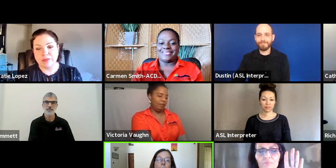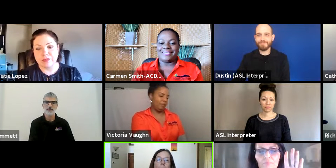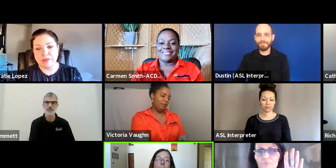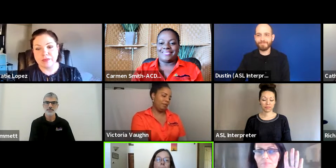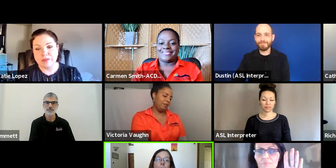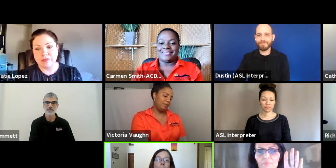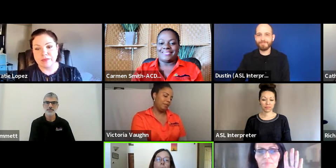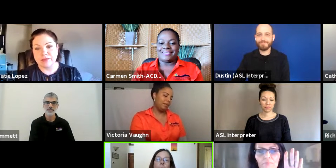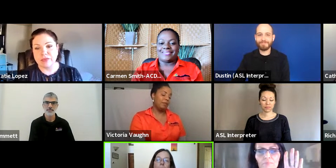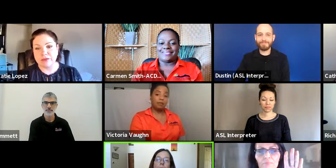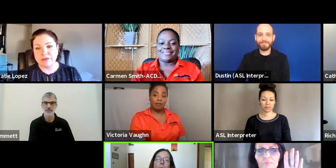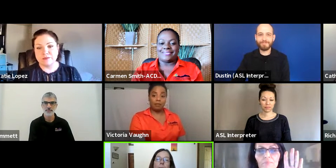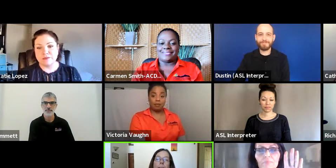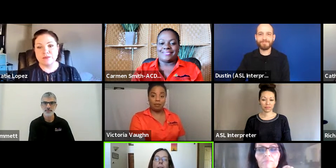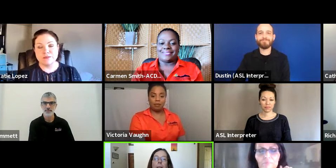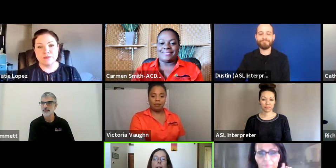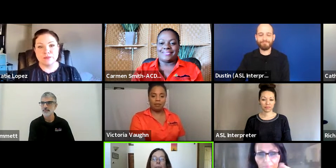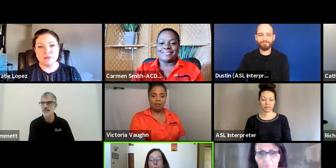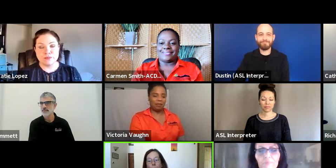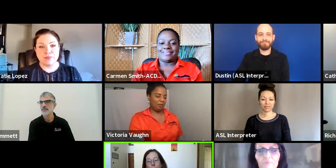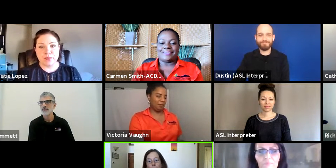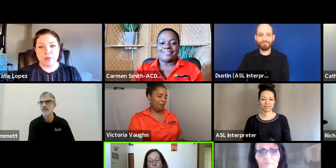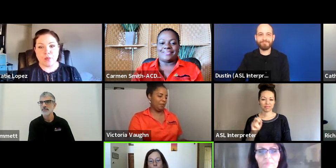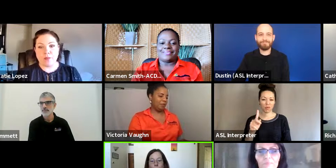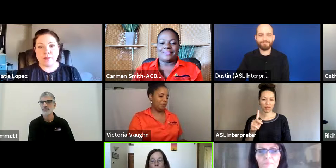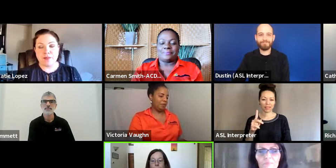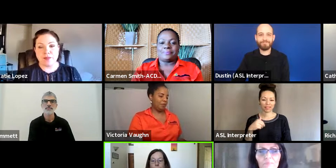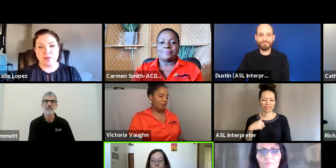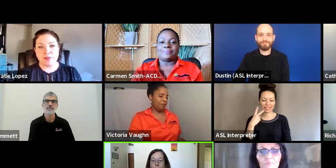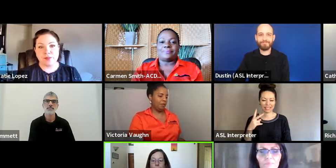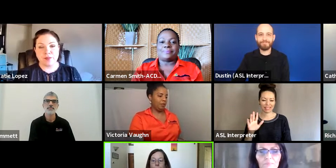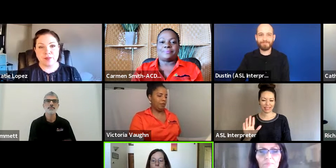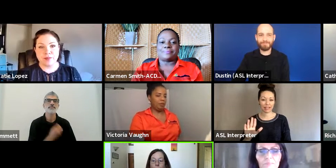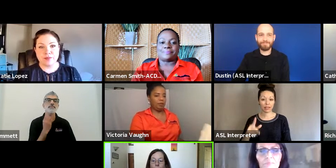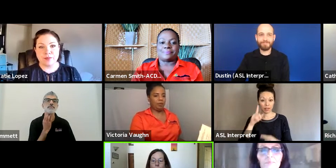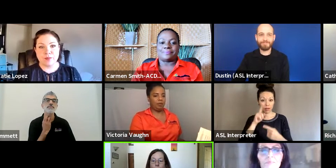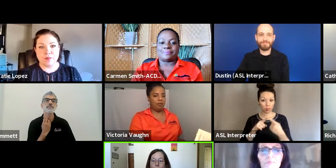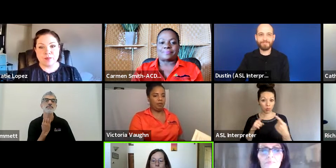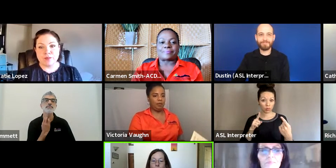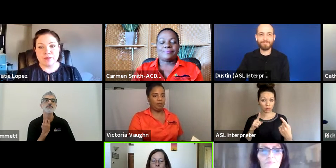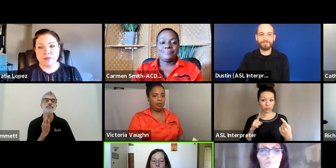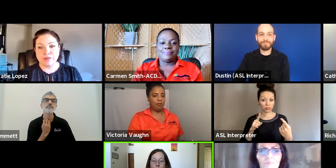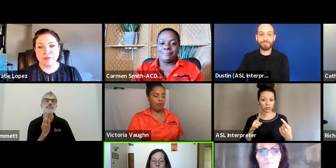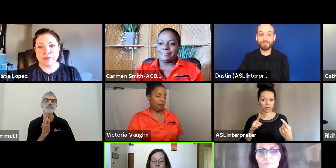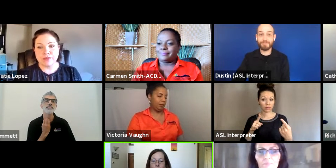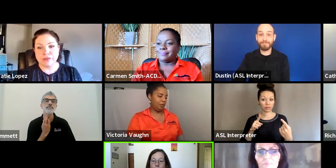Should we get another? Oh, there's another eye. Okay. Opposed?